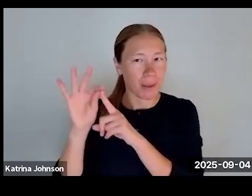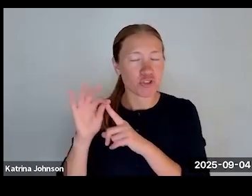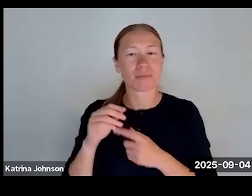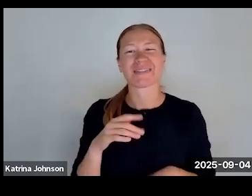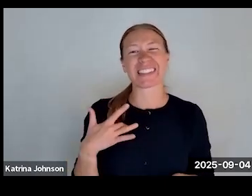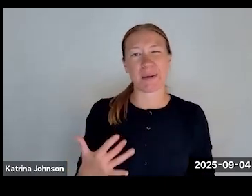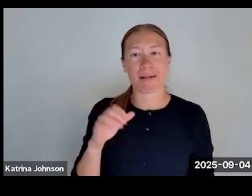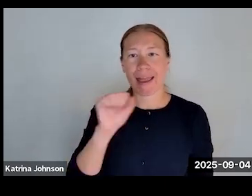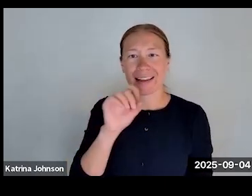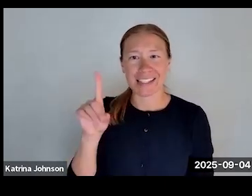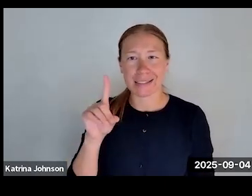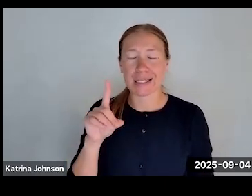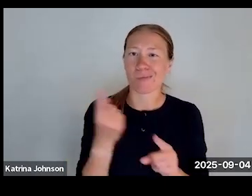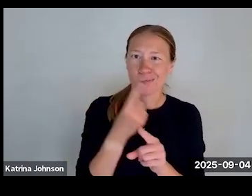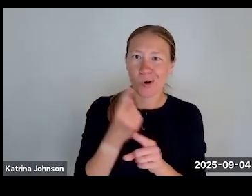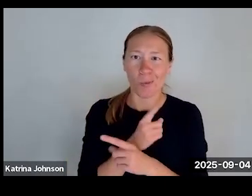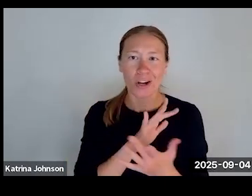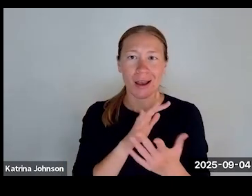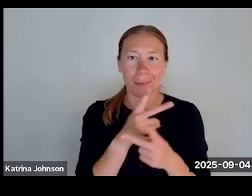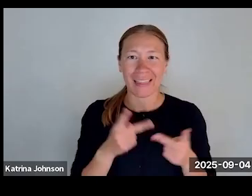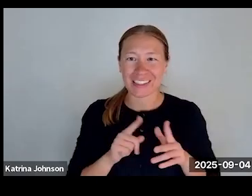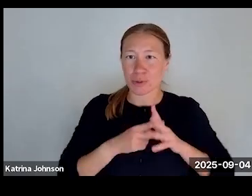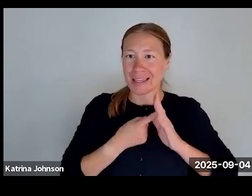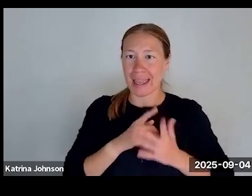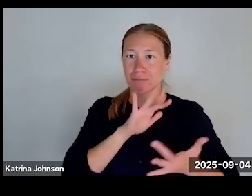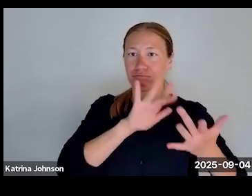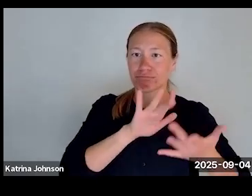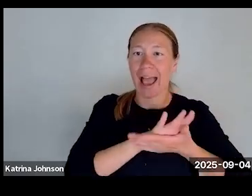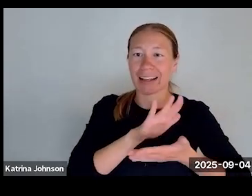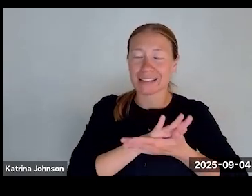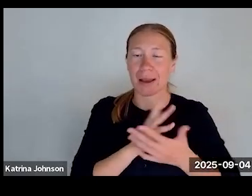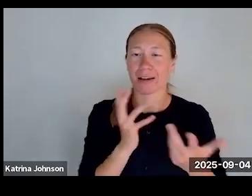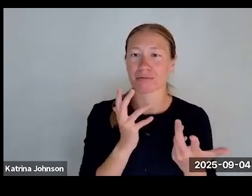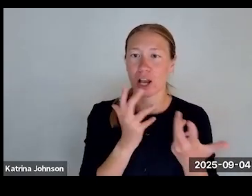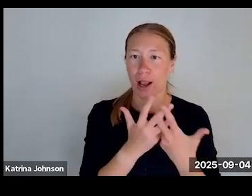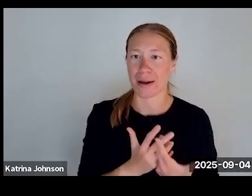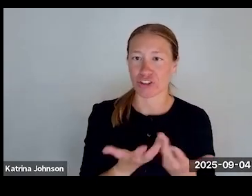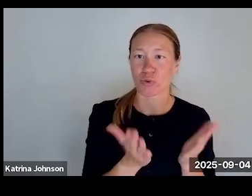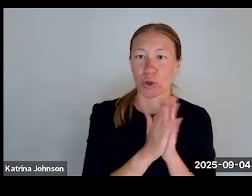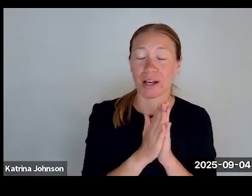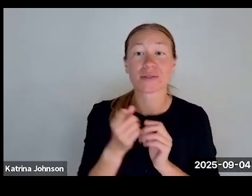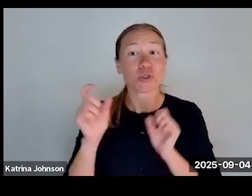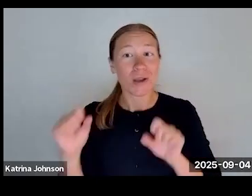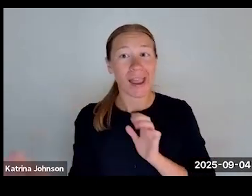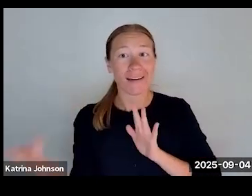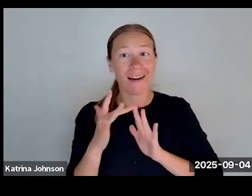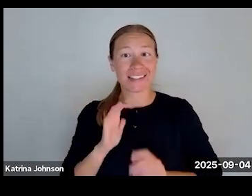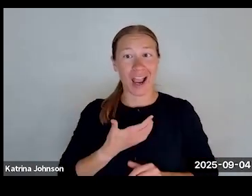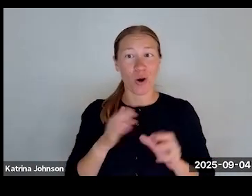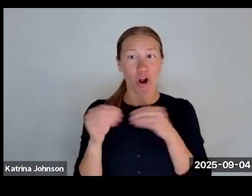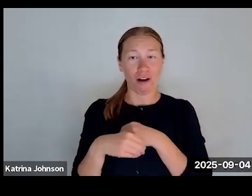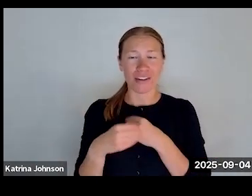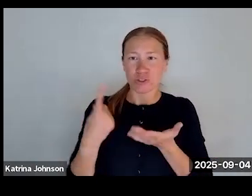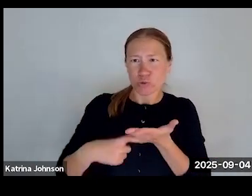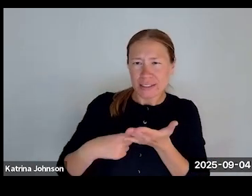okay jumping off point for academic accommodation requests. You can also reach out to our office to discuss